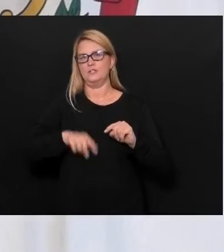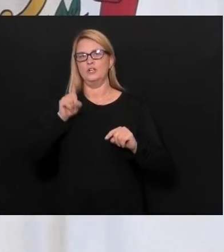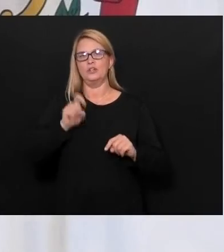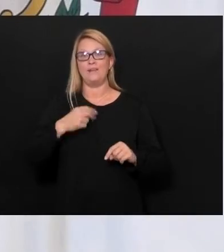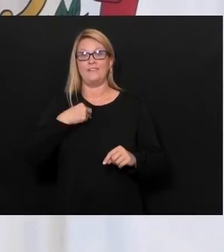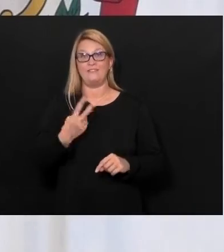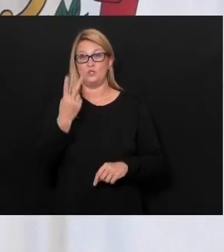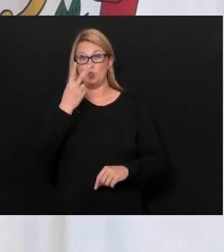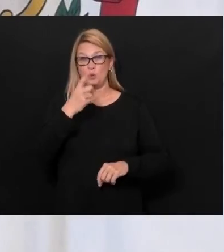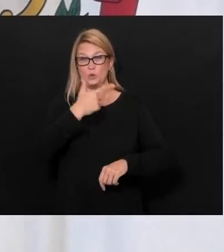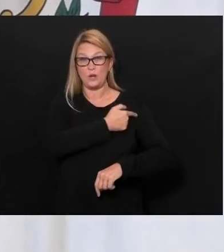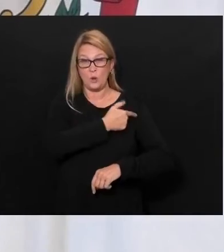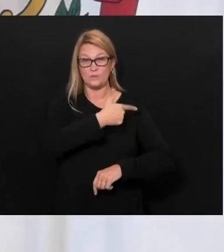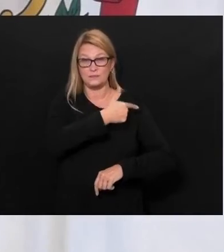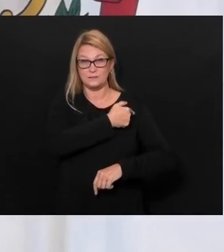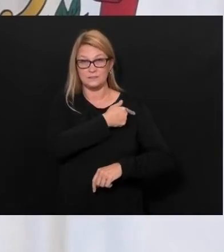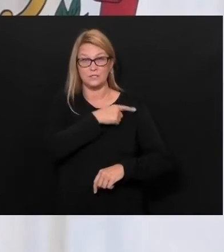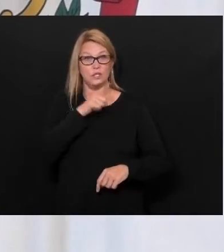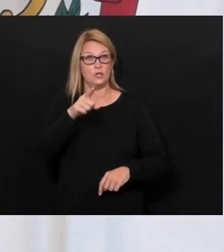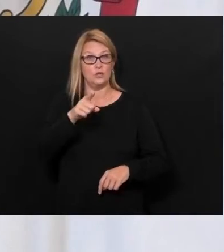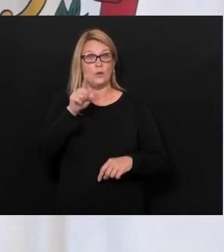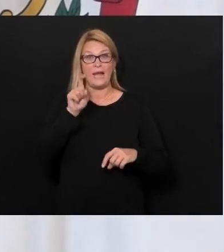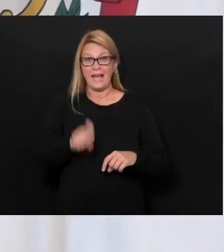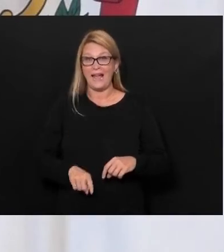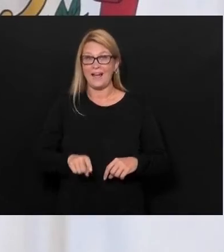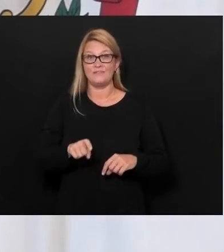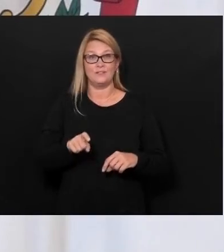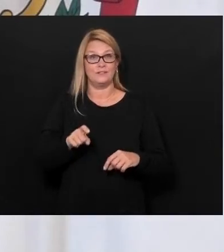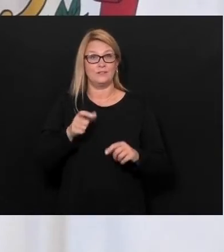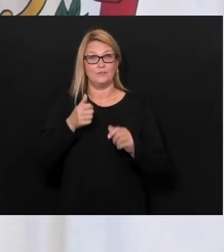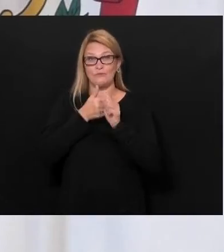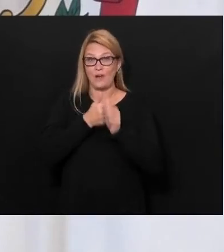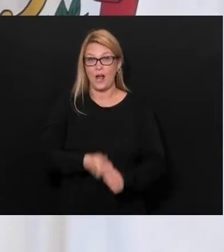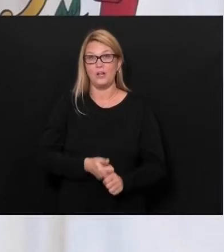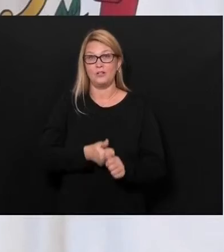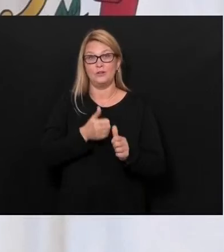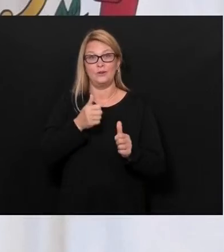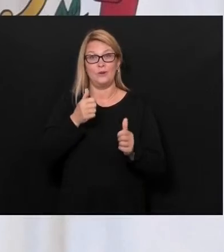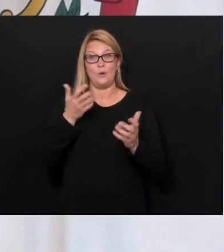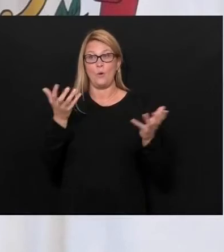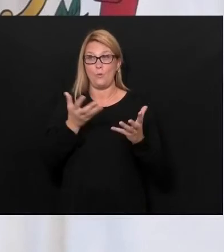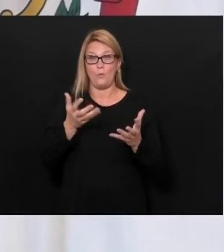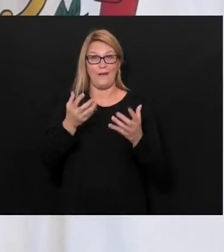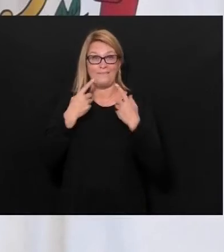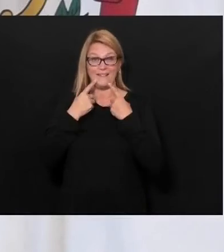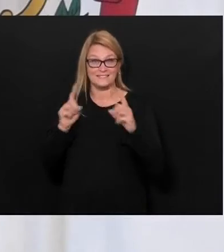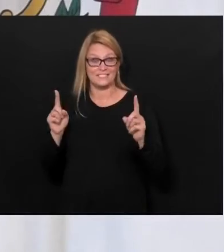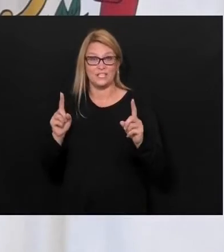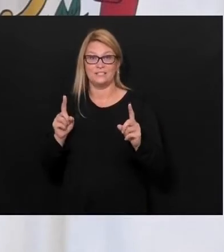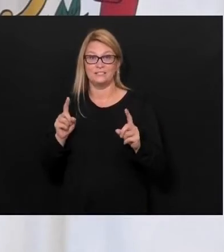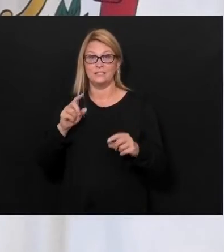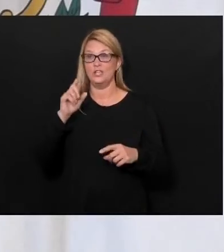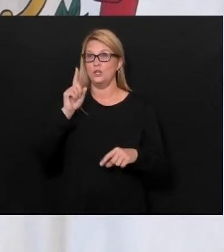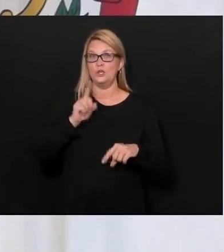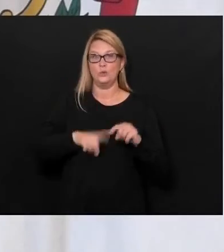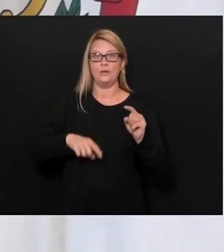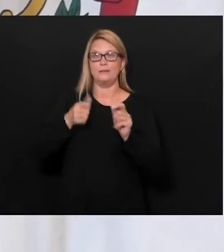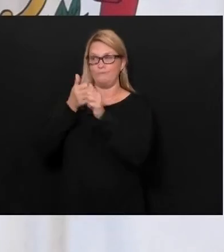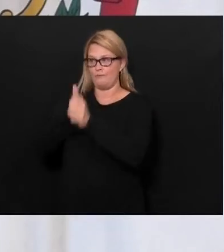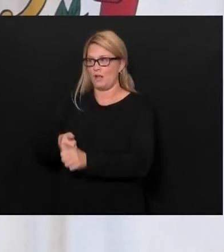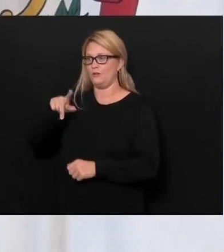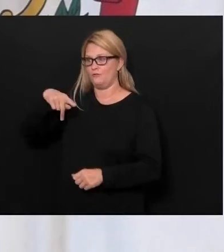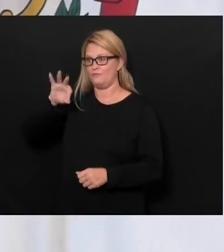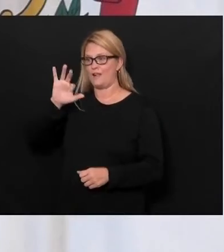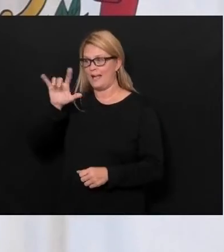doses. You can't commingle. You've got to take Pfizer. You can't take Pfizer, Moderna. You